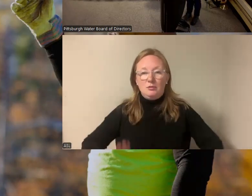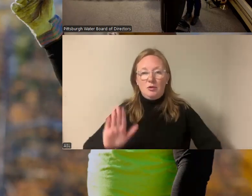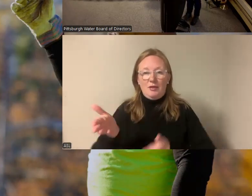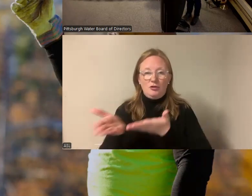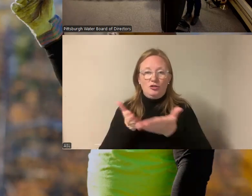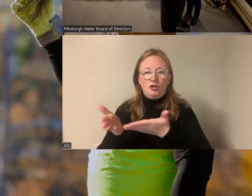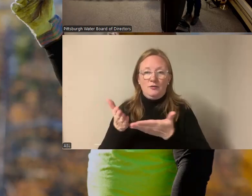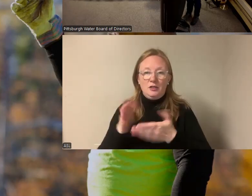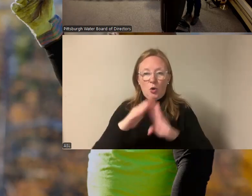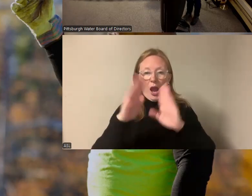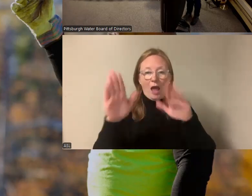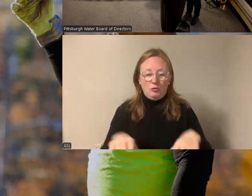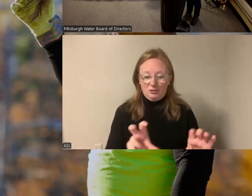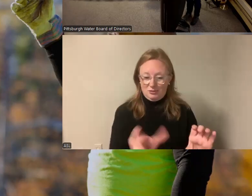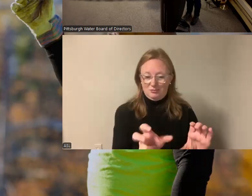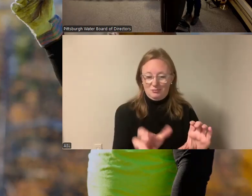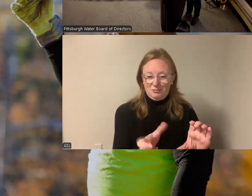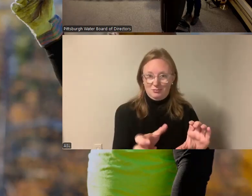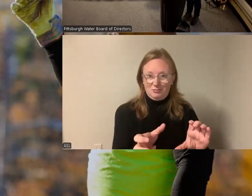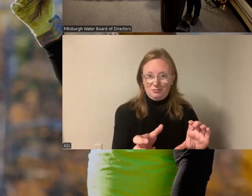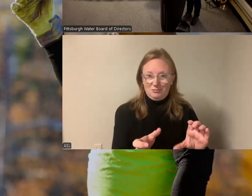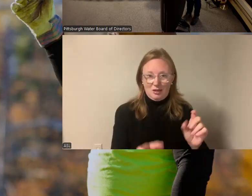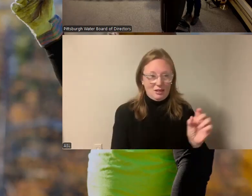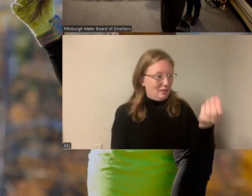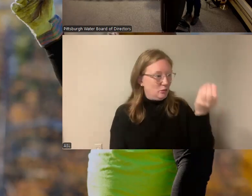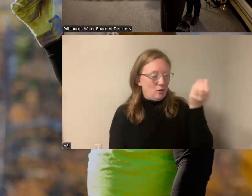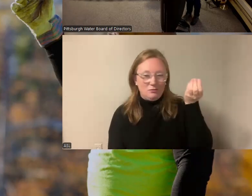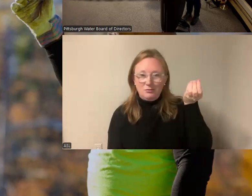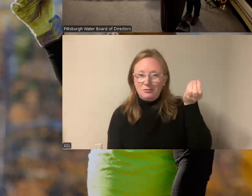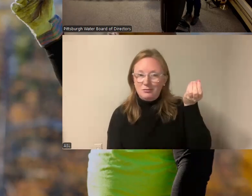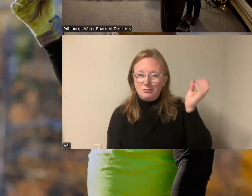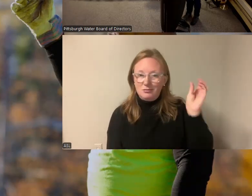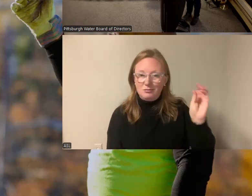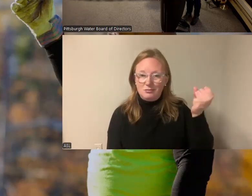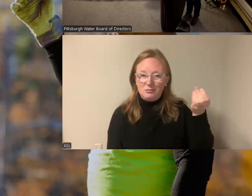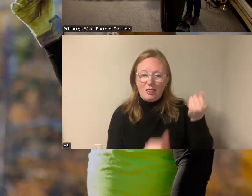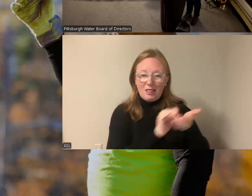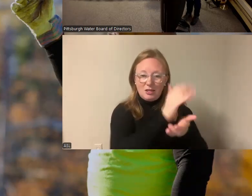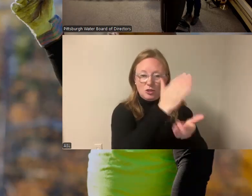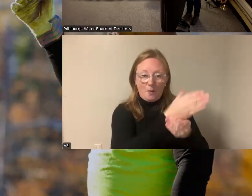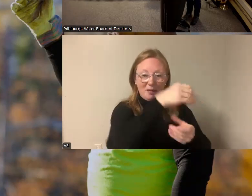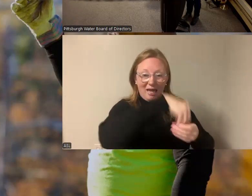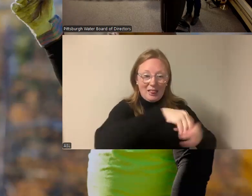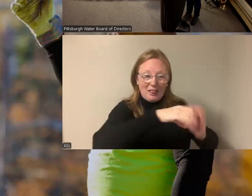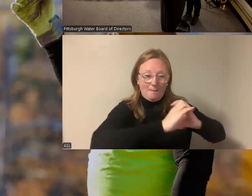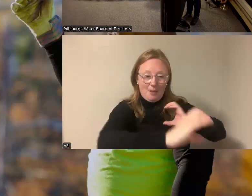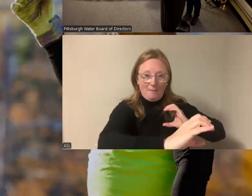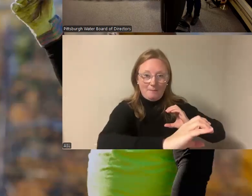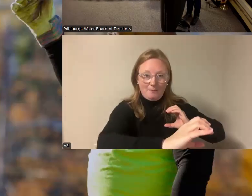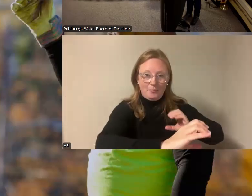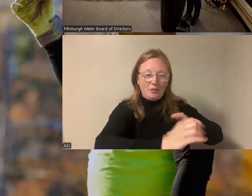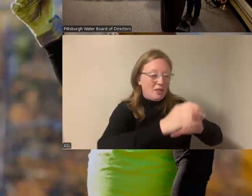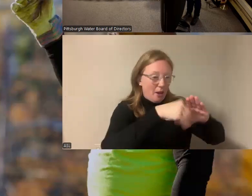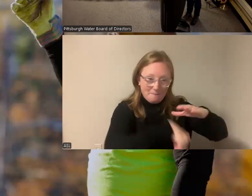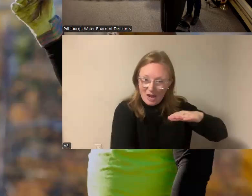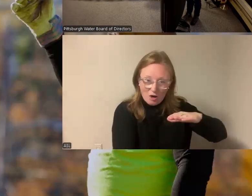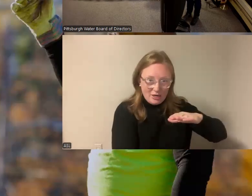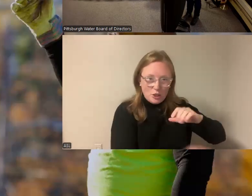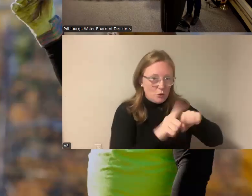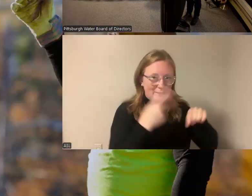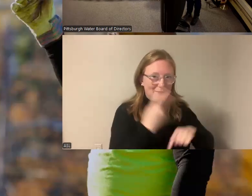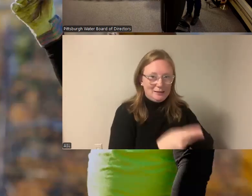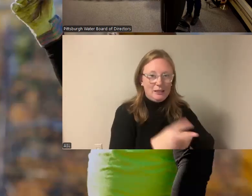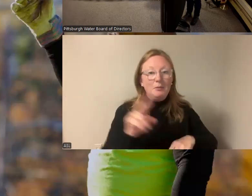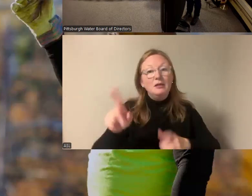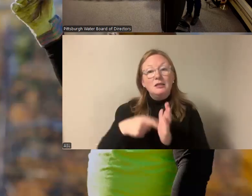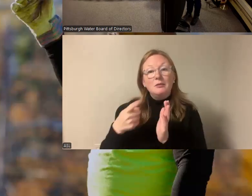service or to your house. There's small valves like this one, corporation stop, which actually are connected in the pipe and they're buried out of sight. And there's other valves like